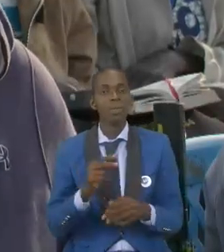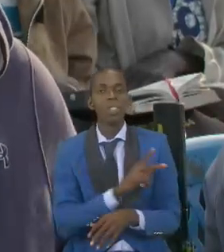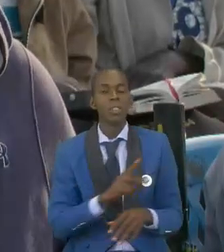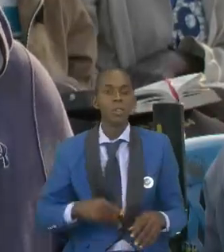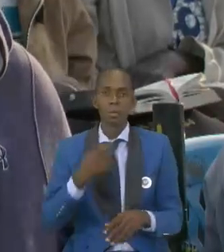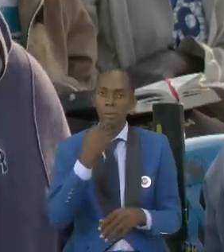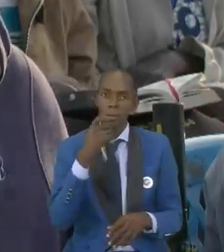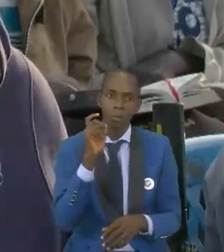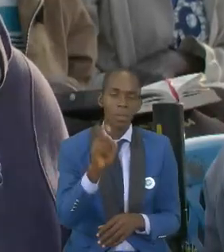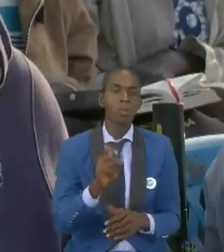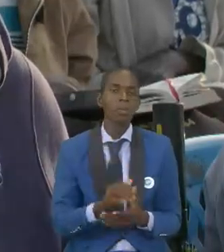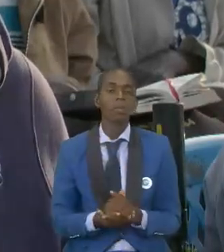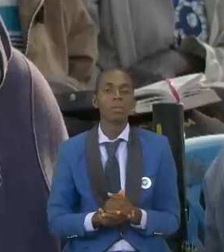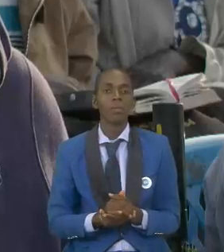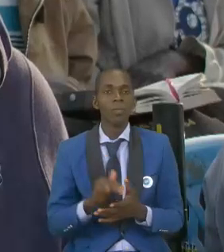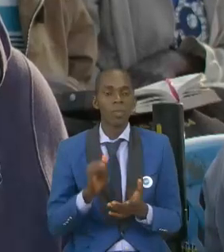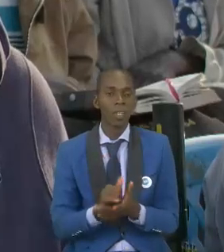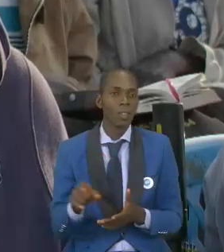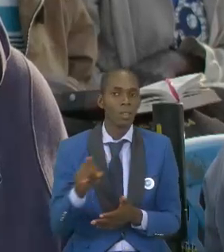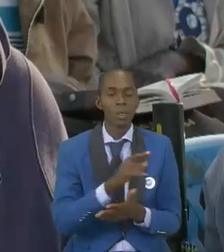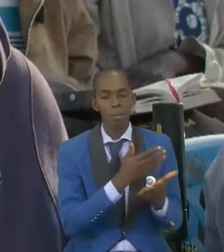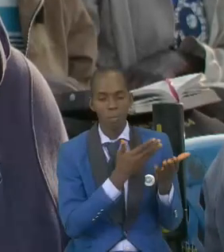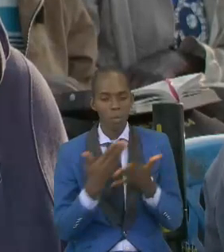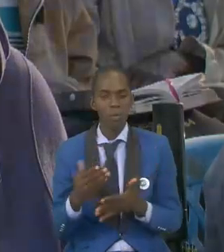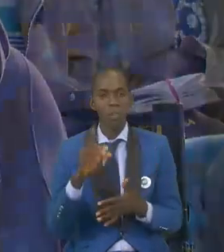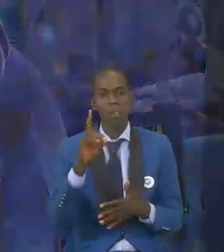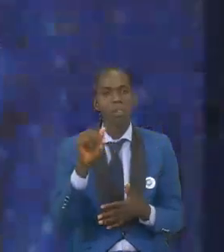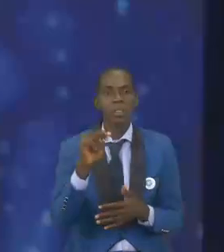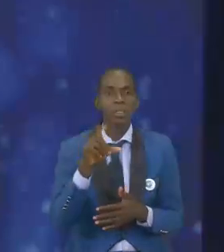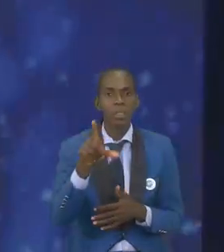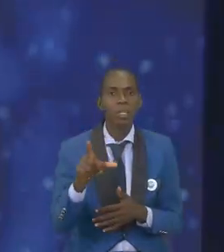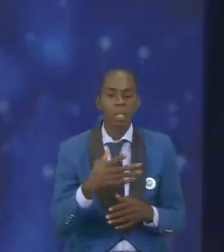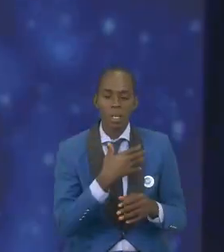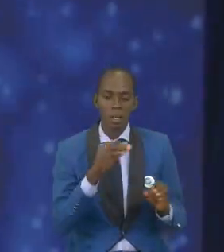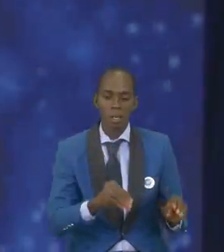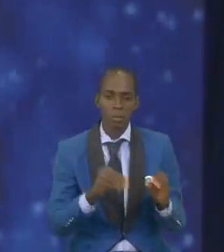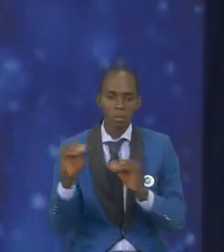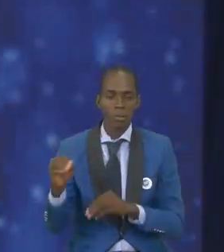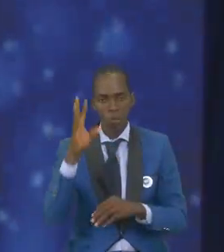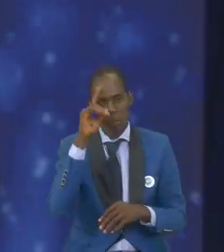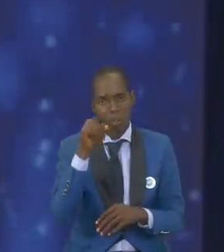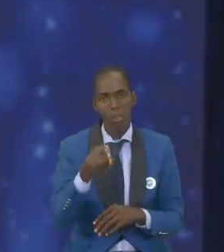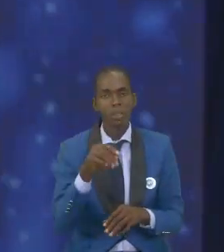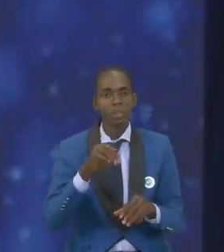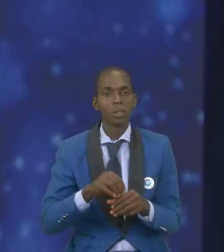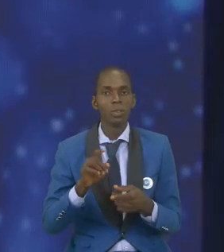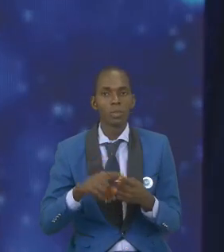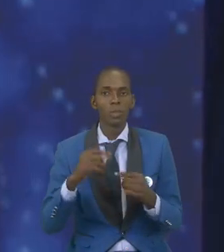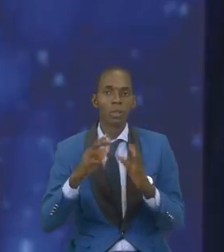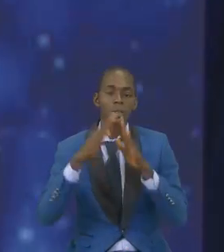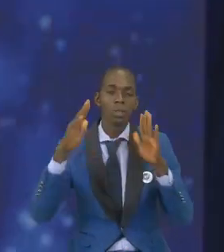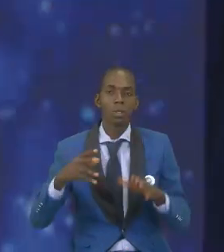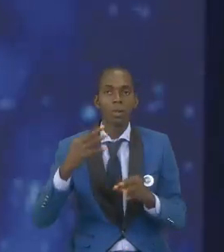commanded that they brought Daniel and cast him into the den of